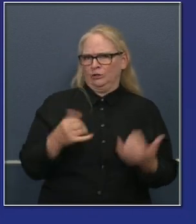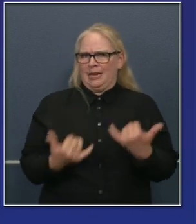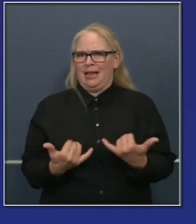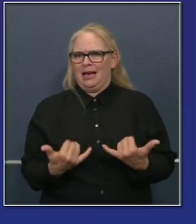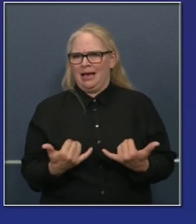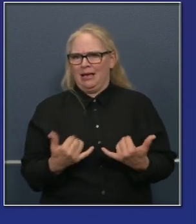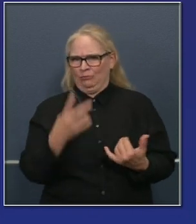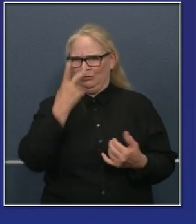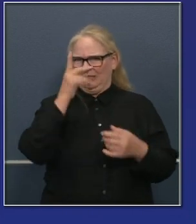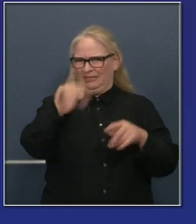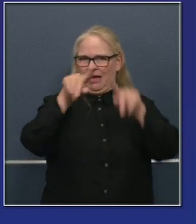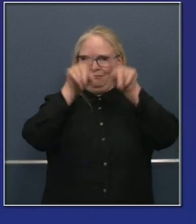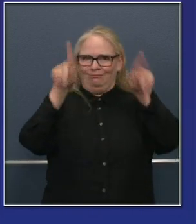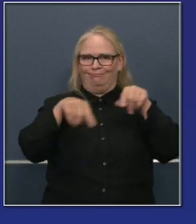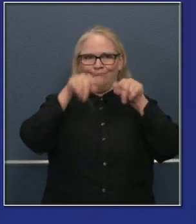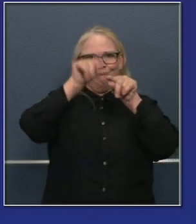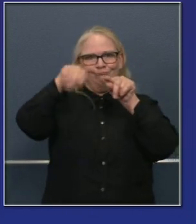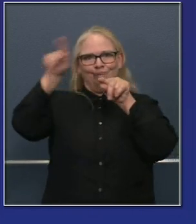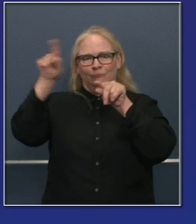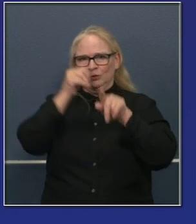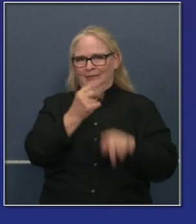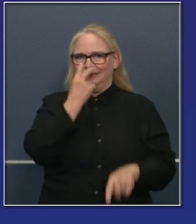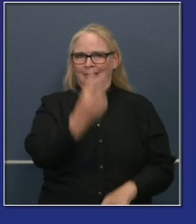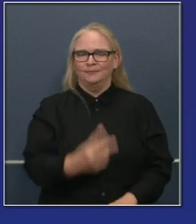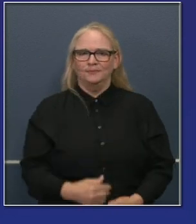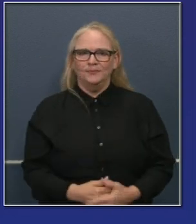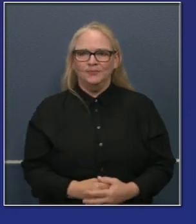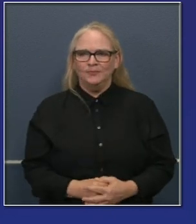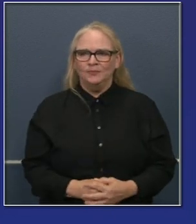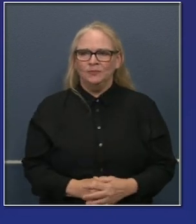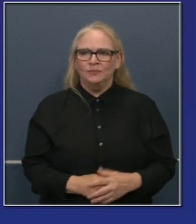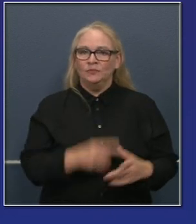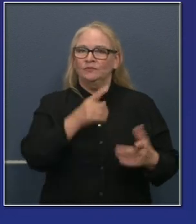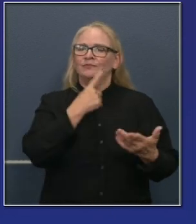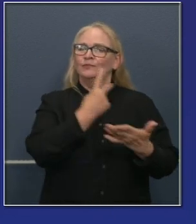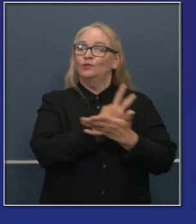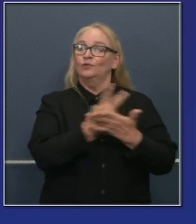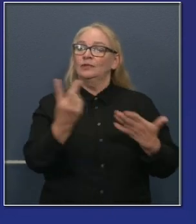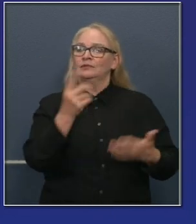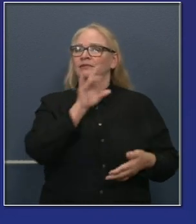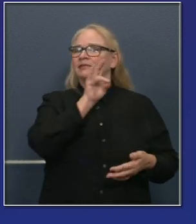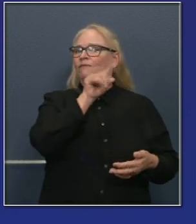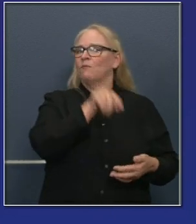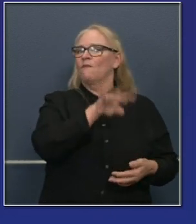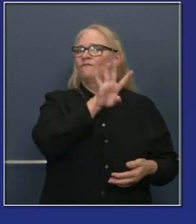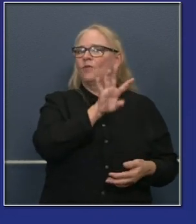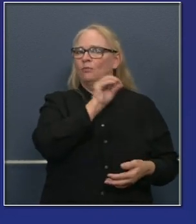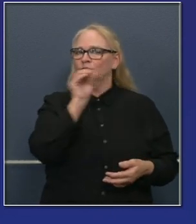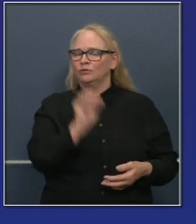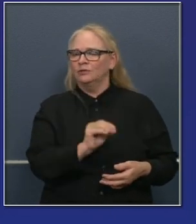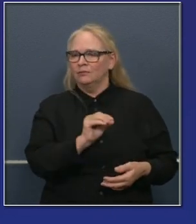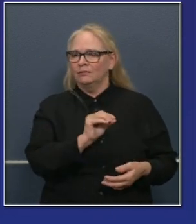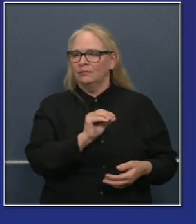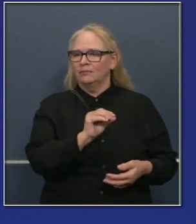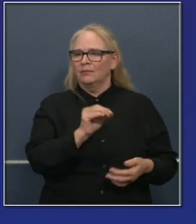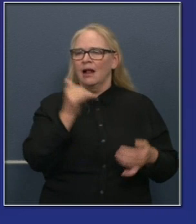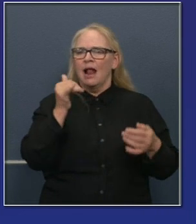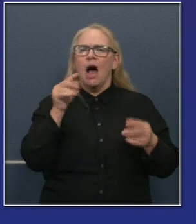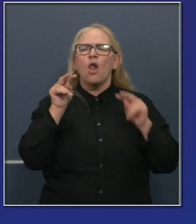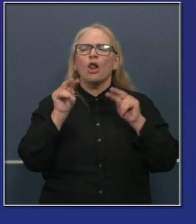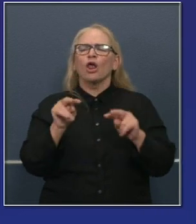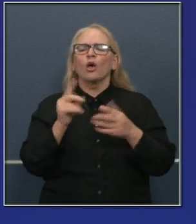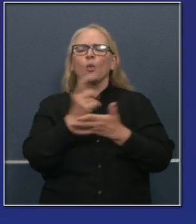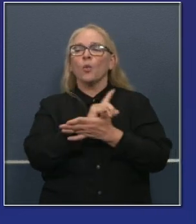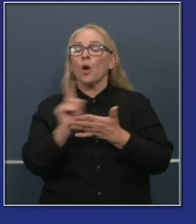here represents a 14-day period at 7.4%. We're averaging now 124,000 tests